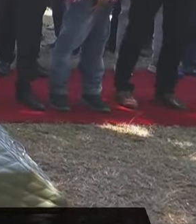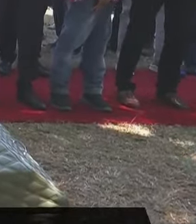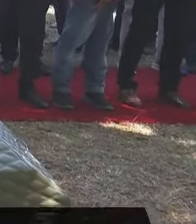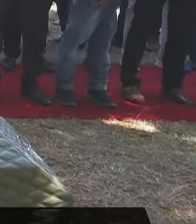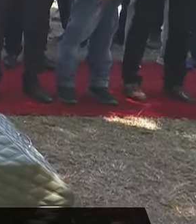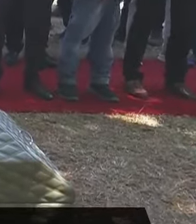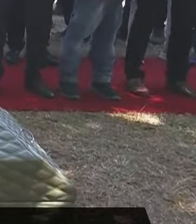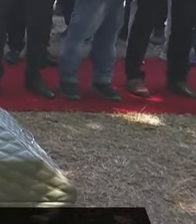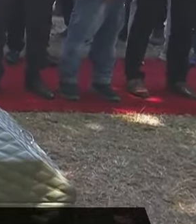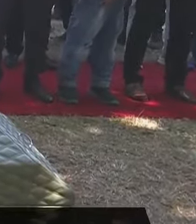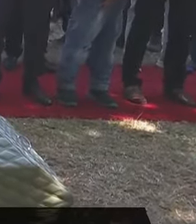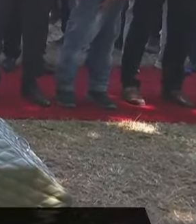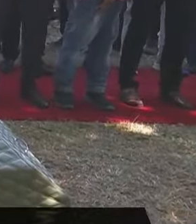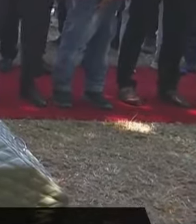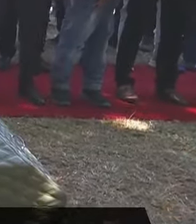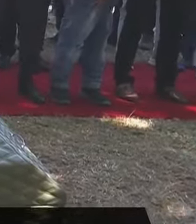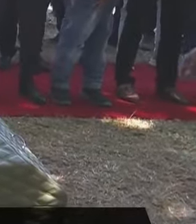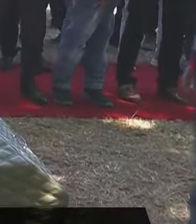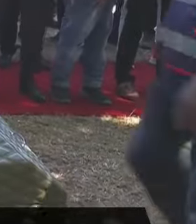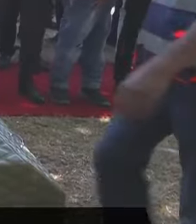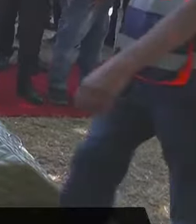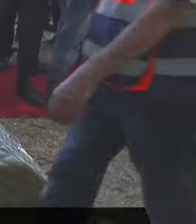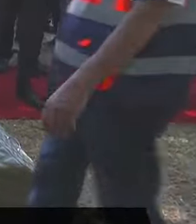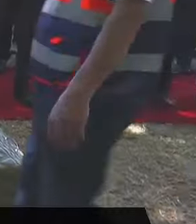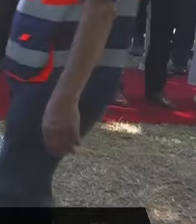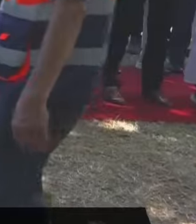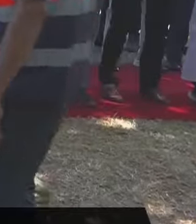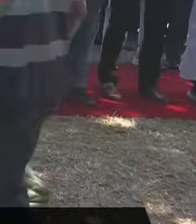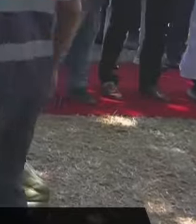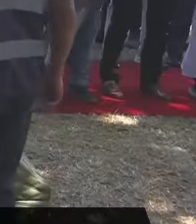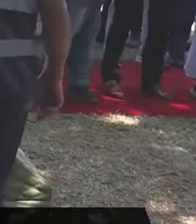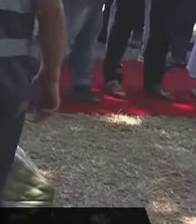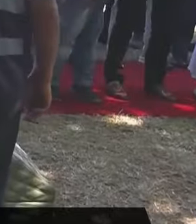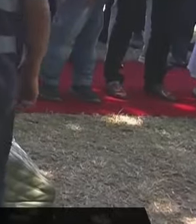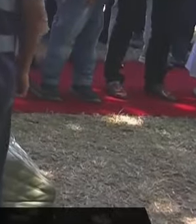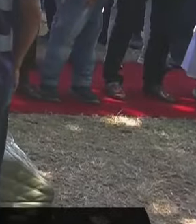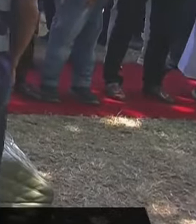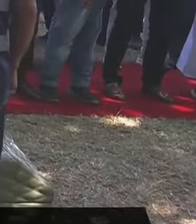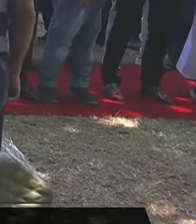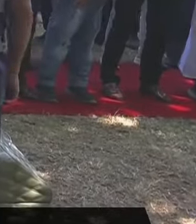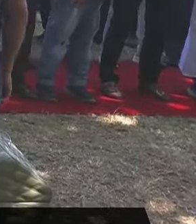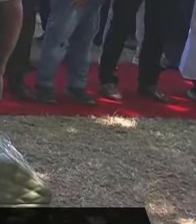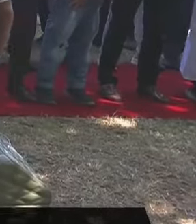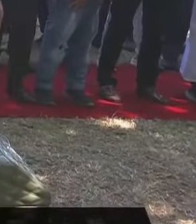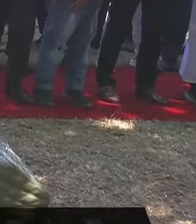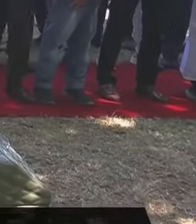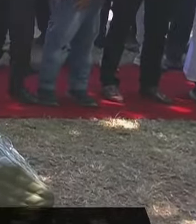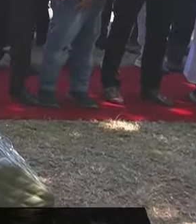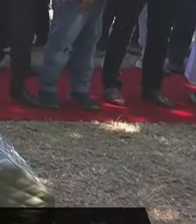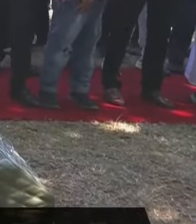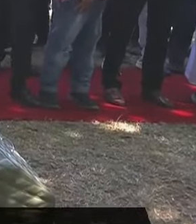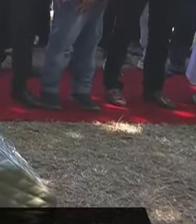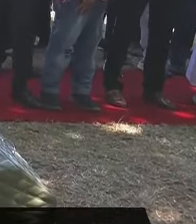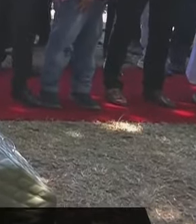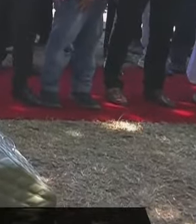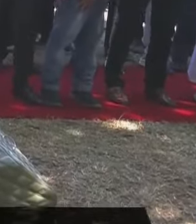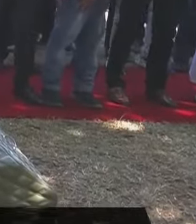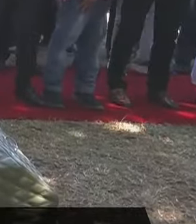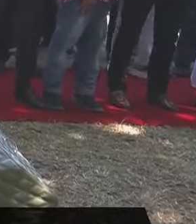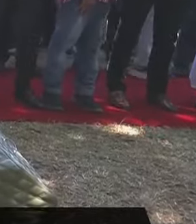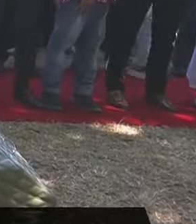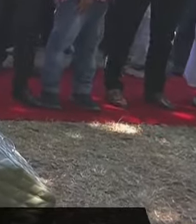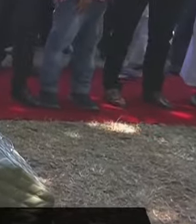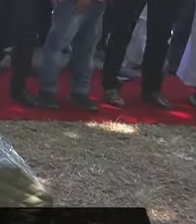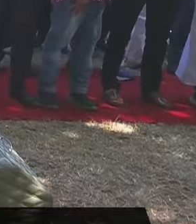Are you wide enough? Can you get the cotton and the... Yeah, if we all step one step back, you'll get the cotton and the milk. Just a